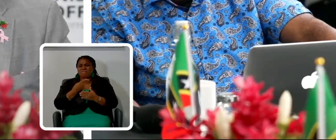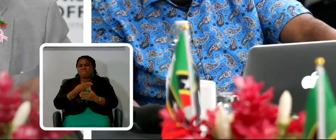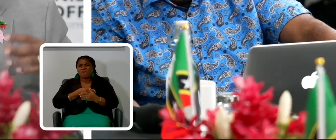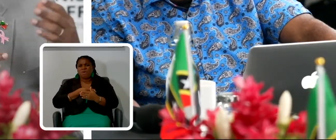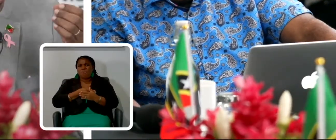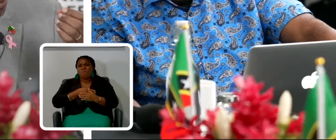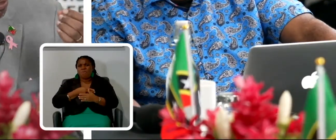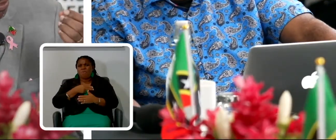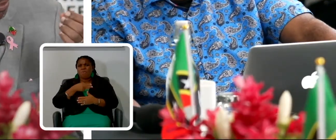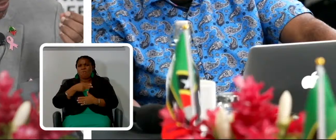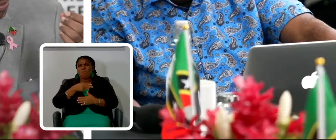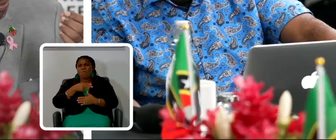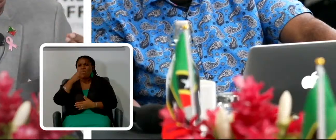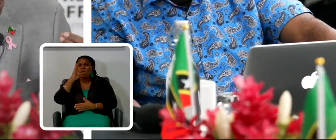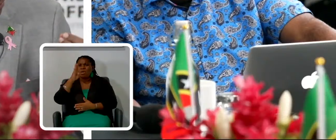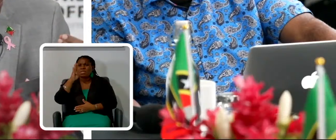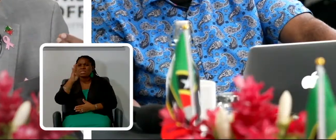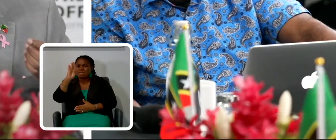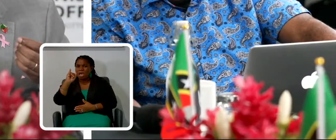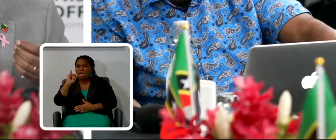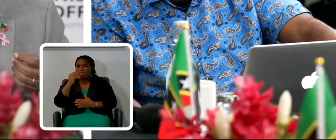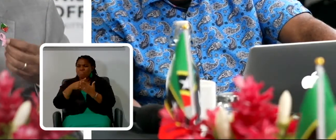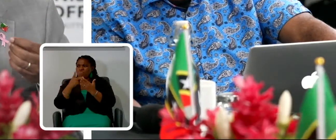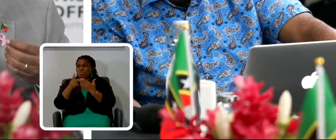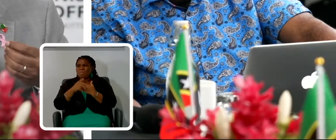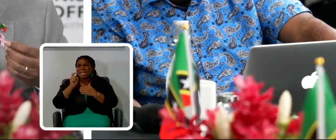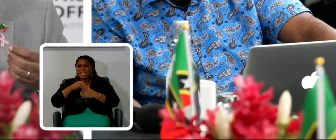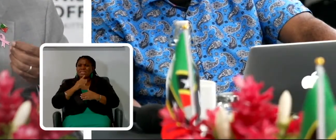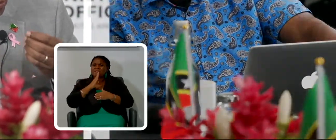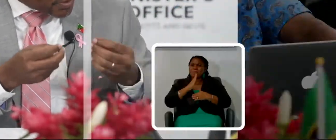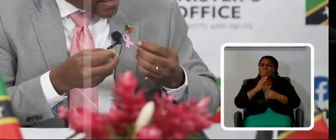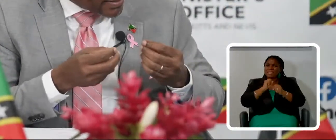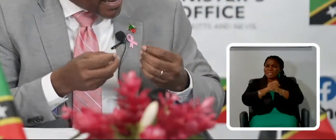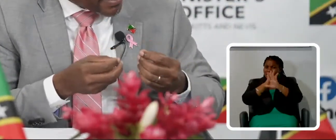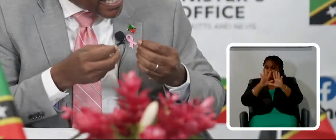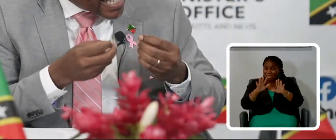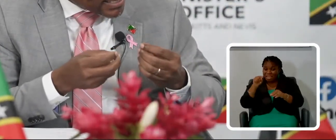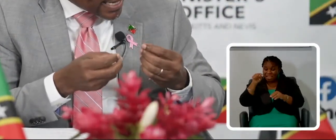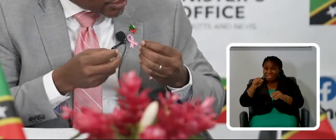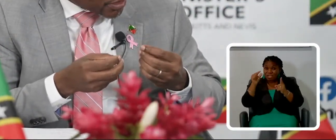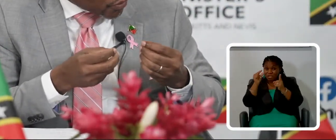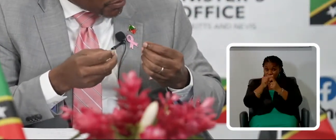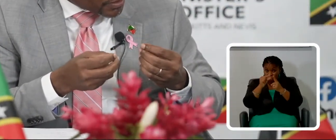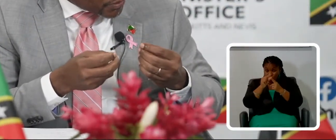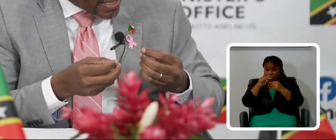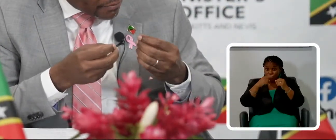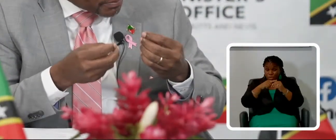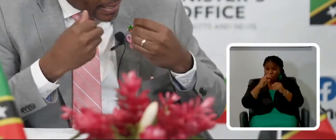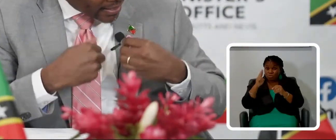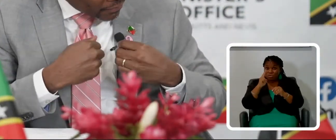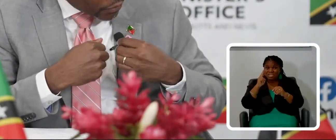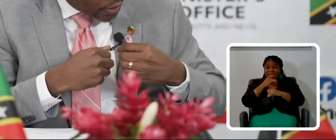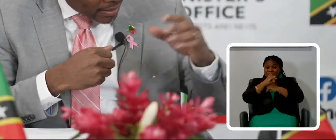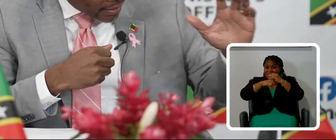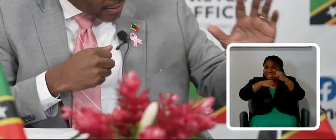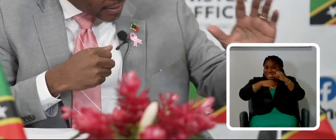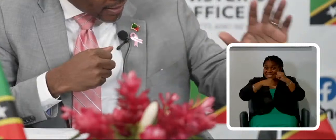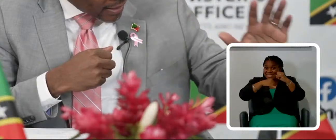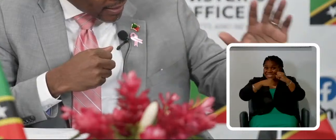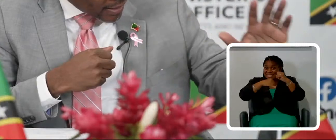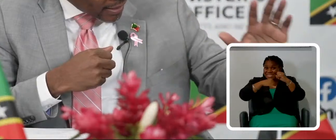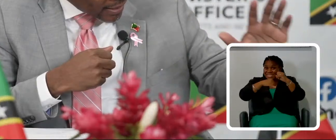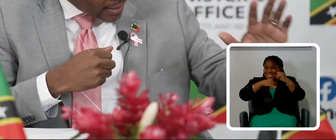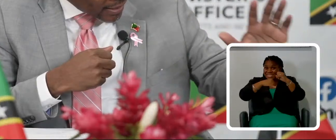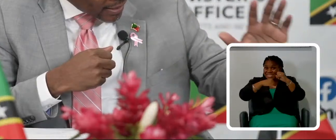program. I have to be specific, but don't think I'm picking. These words, when you use them, they have an international overtone. I have to be careful. So it's not